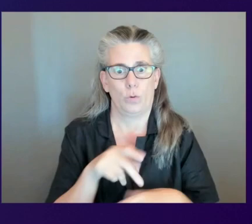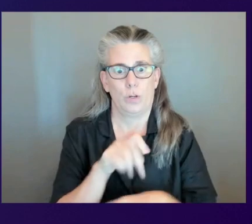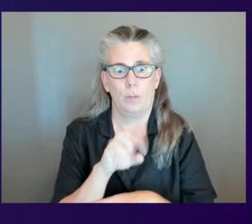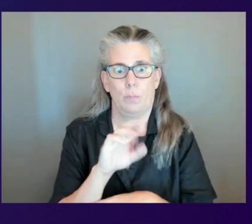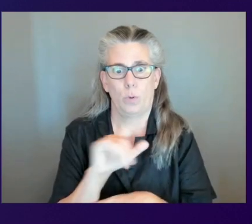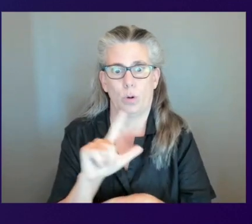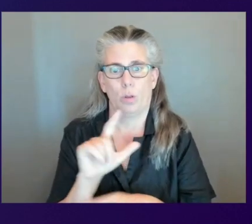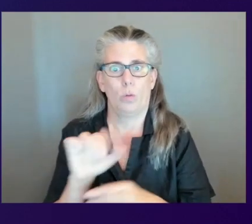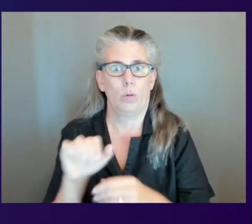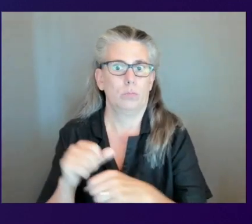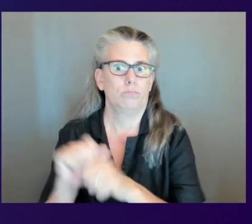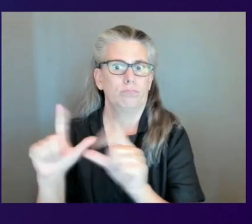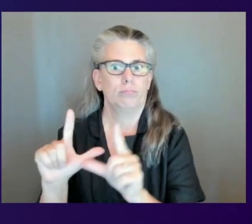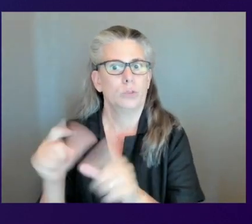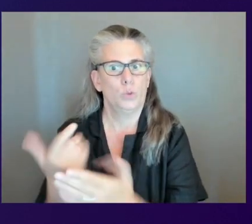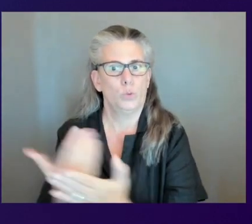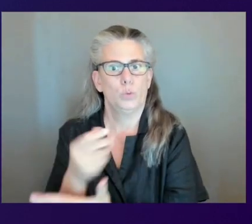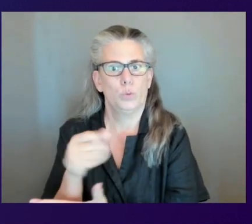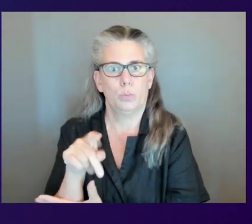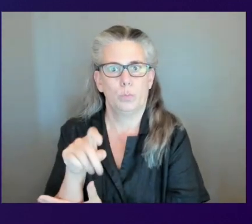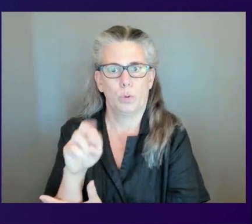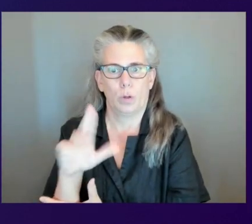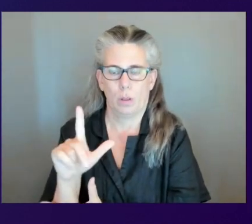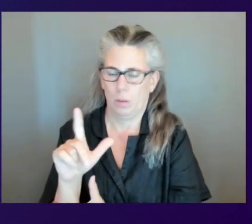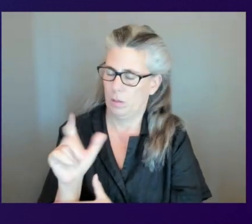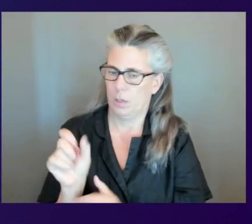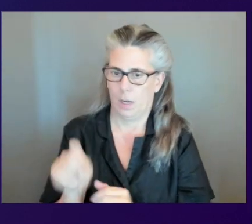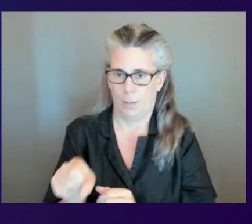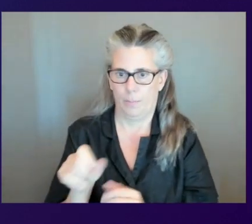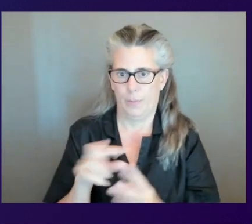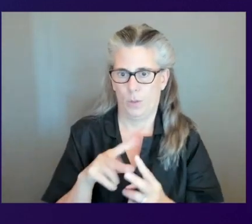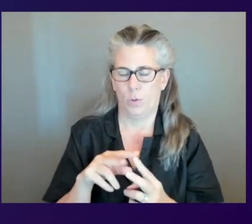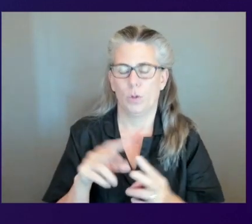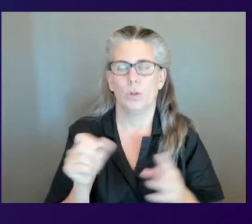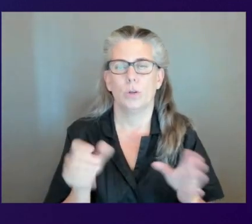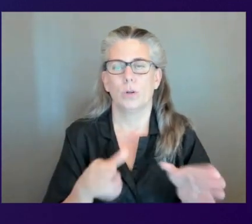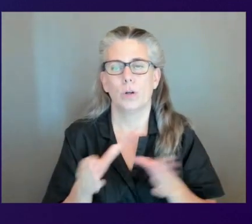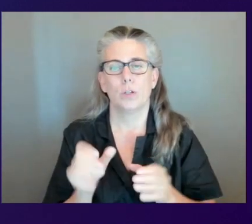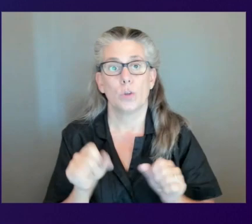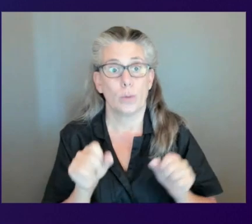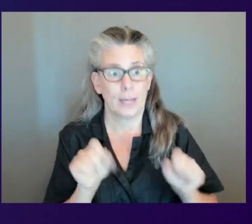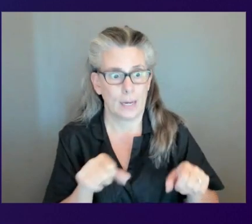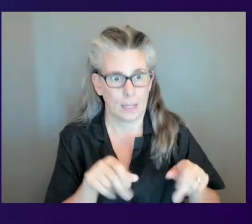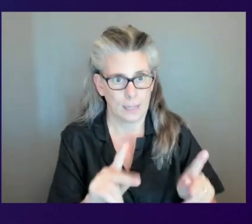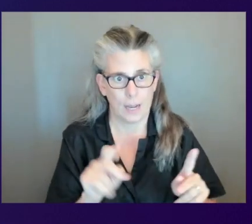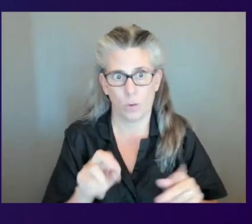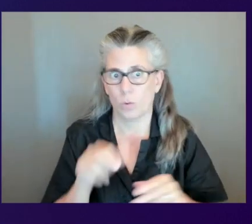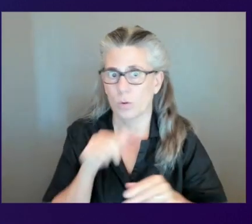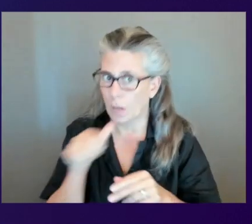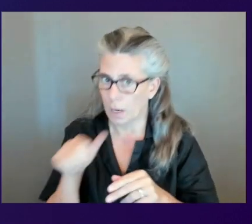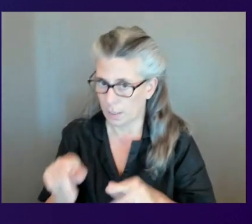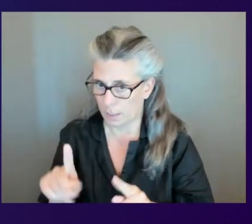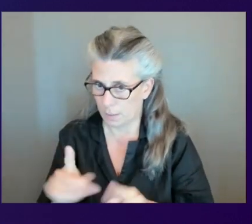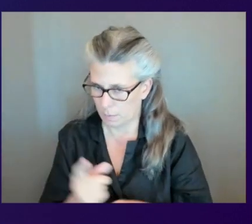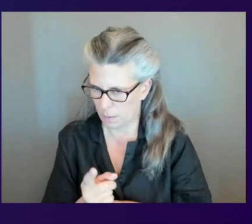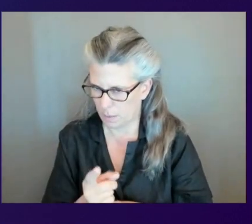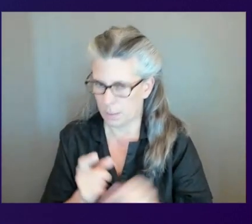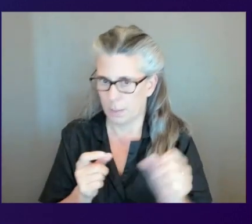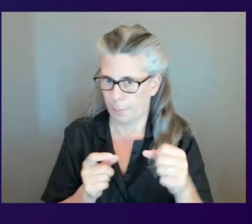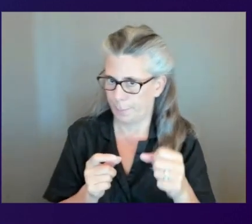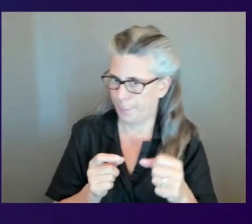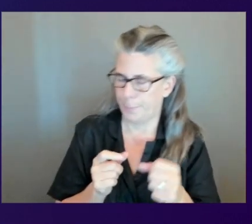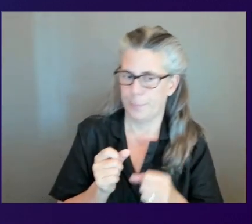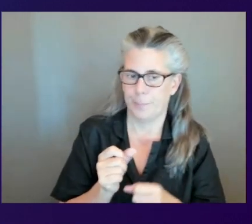could probably add allow if on this or not allow if on this. Probably it's up to you. Yep. That's